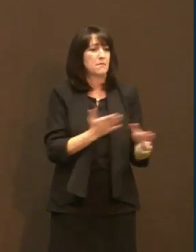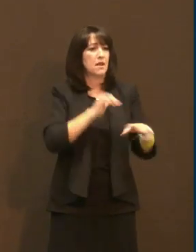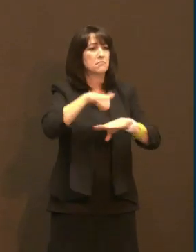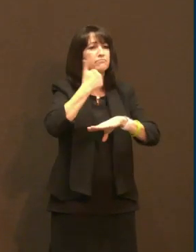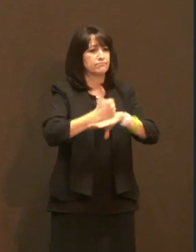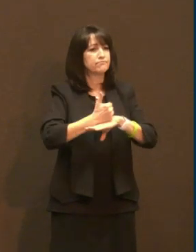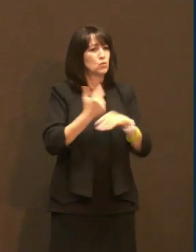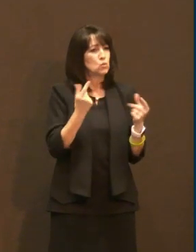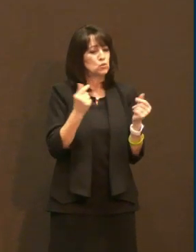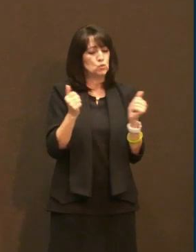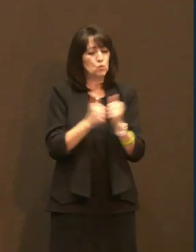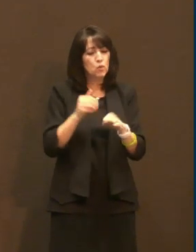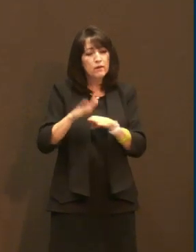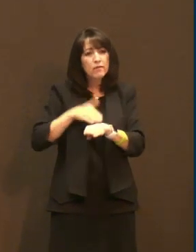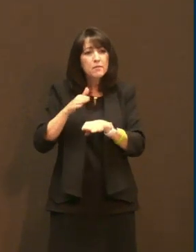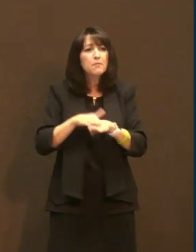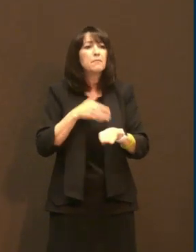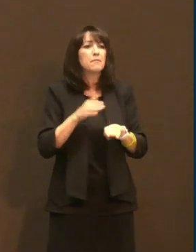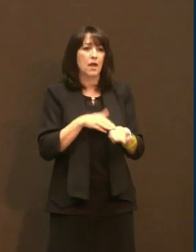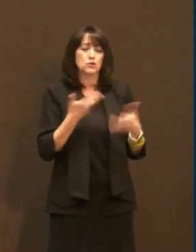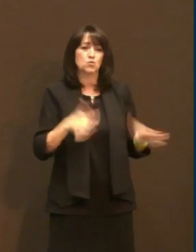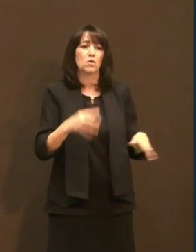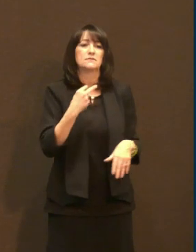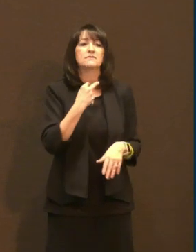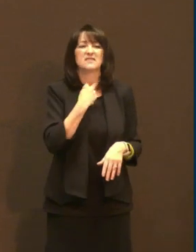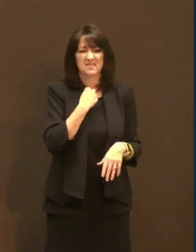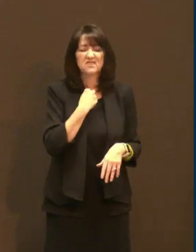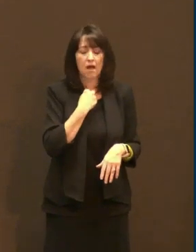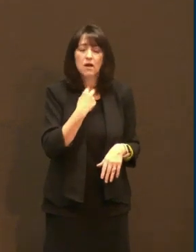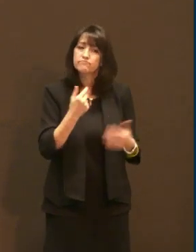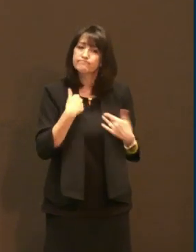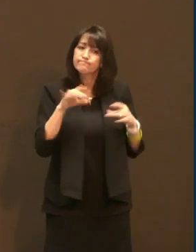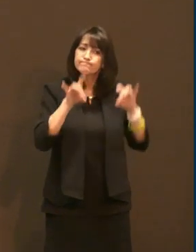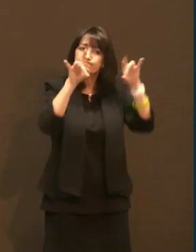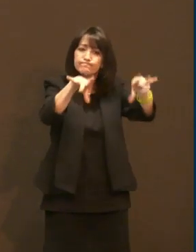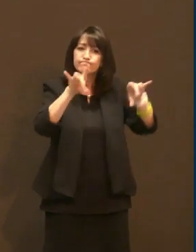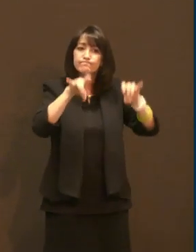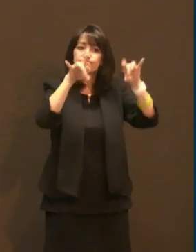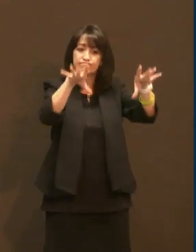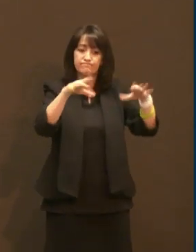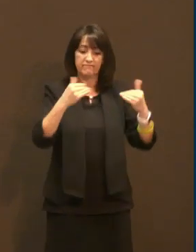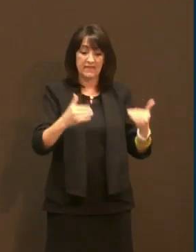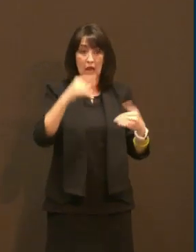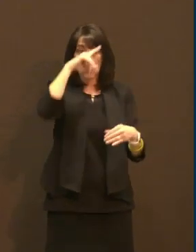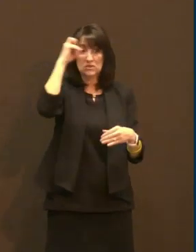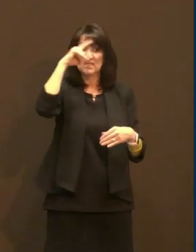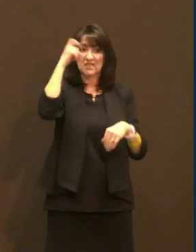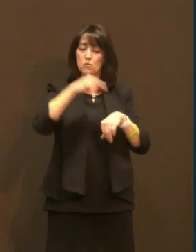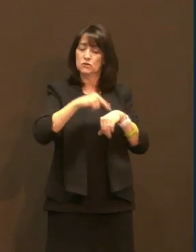good tips. So a little shameless shout out there just to get people thinking about the summer months coming ahead. Governor?